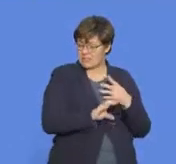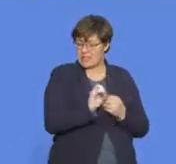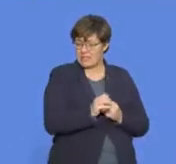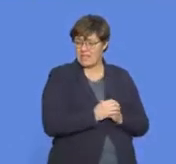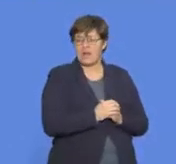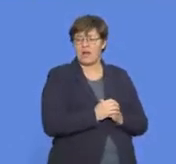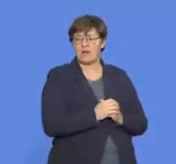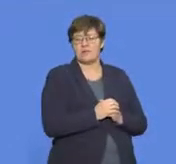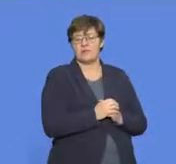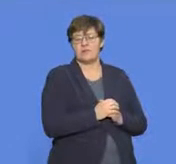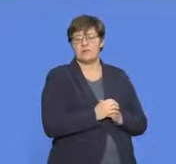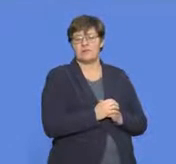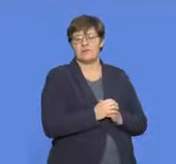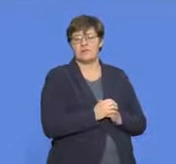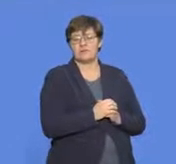that don't